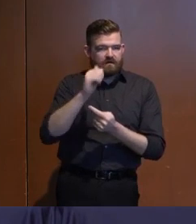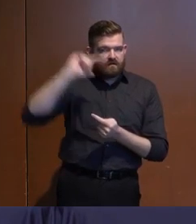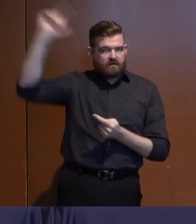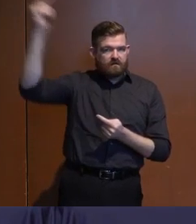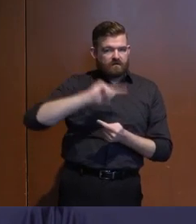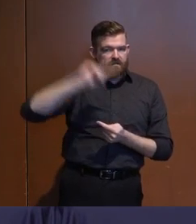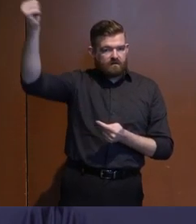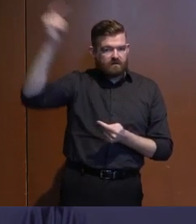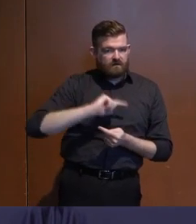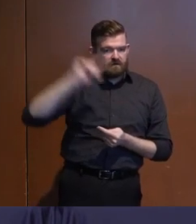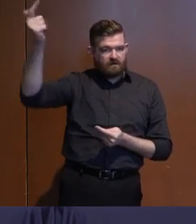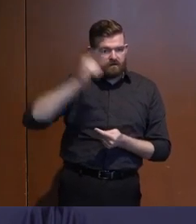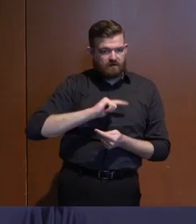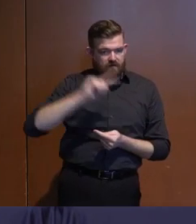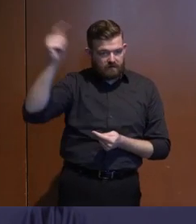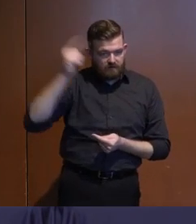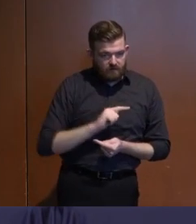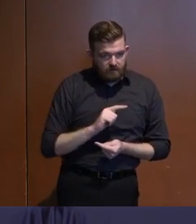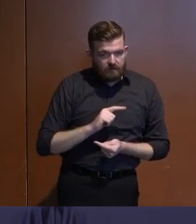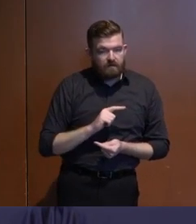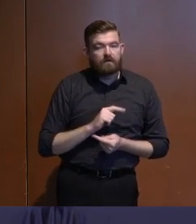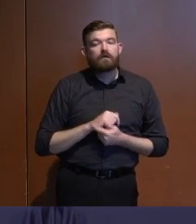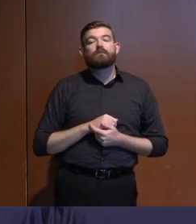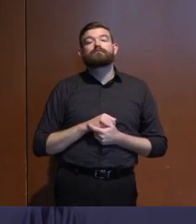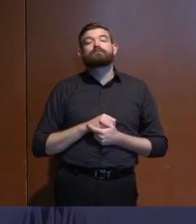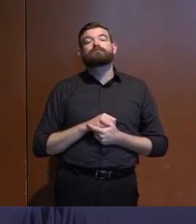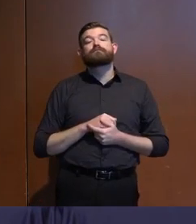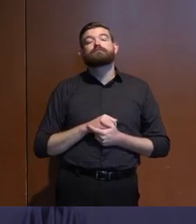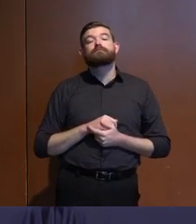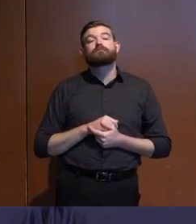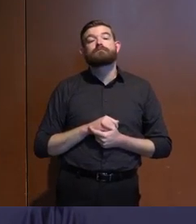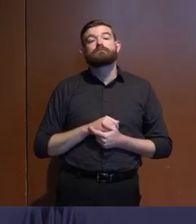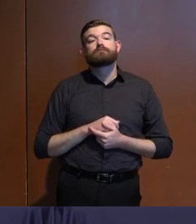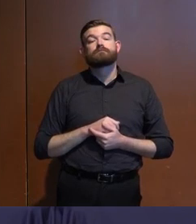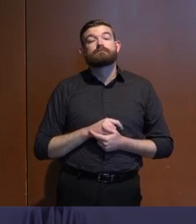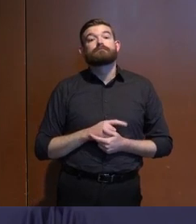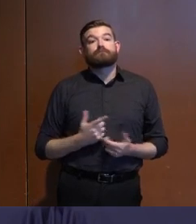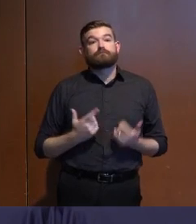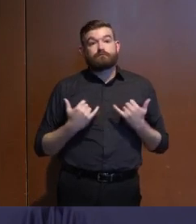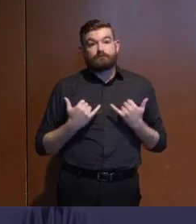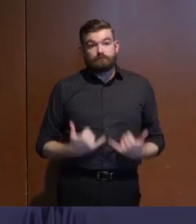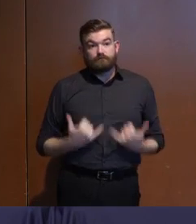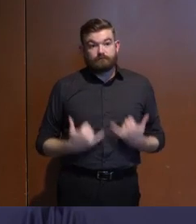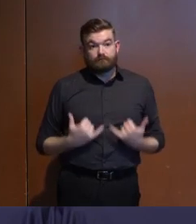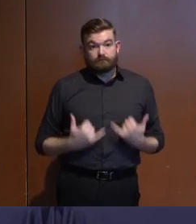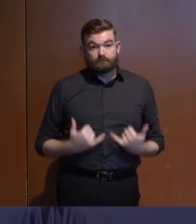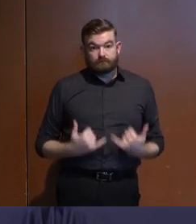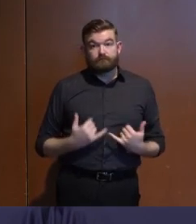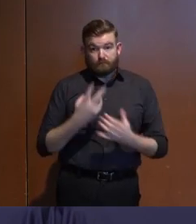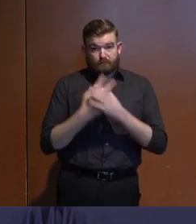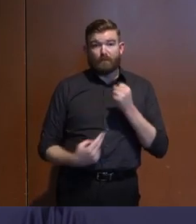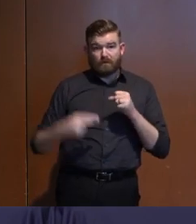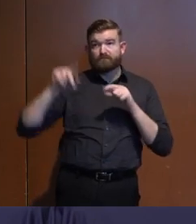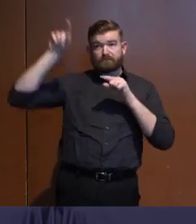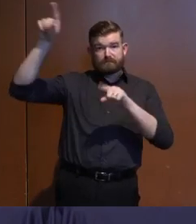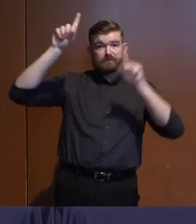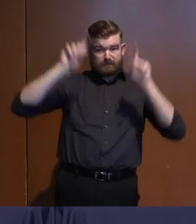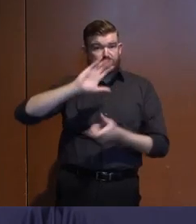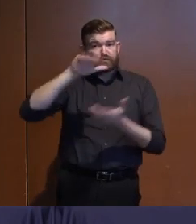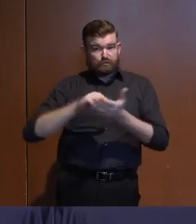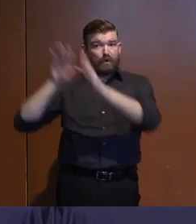up with the help of FEMA. So today, as you know, both sites are open, healthcare workers,